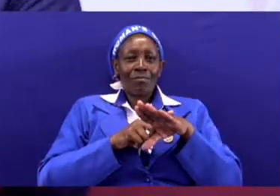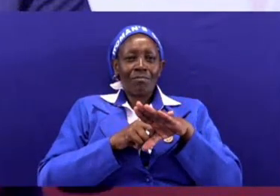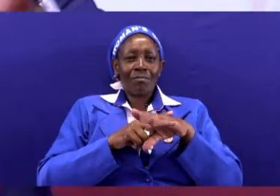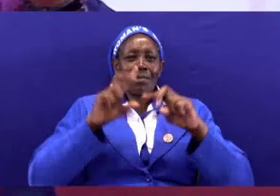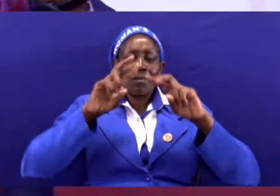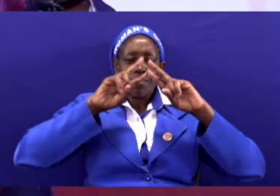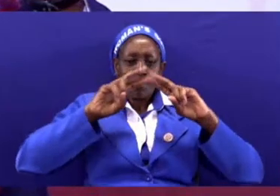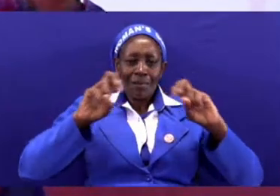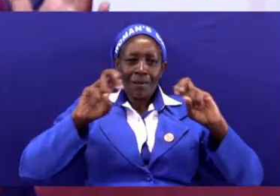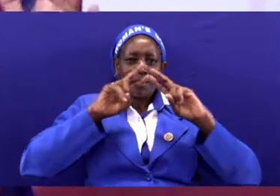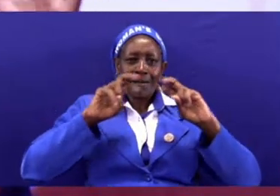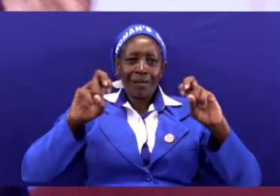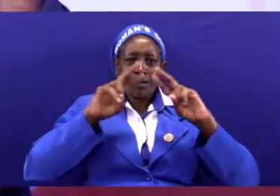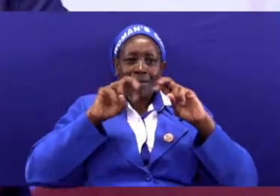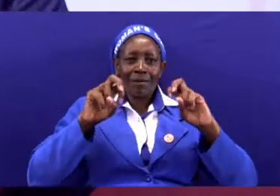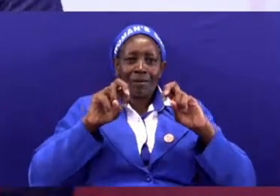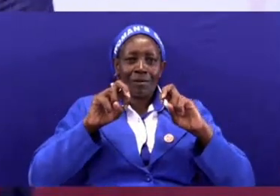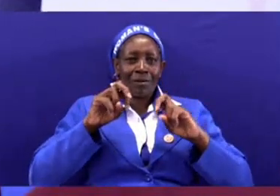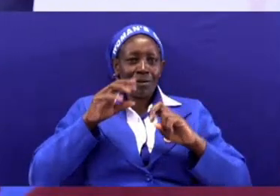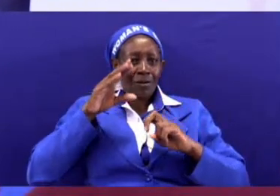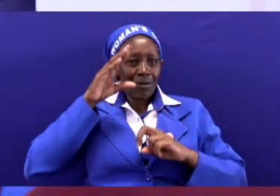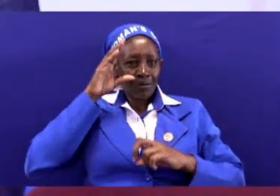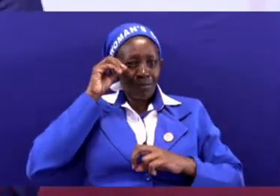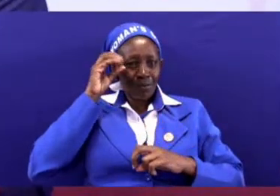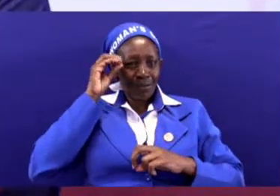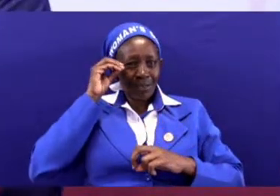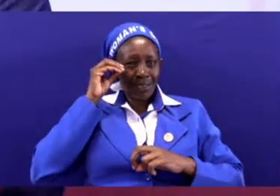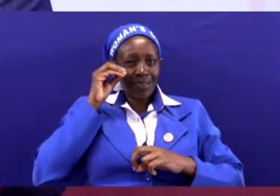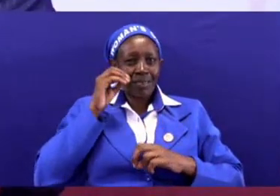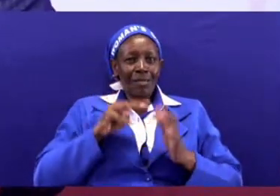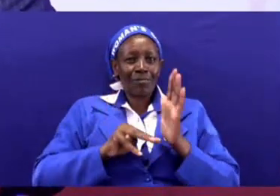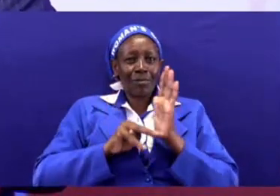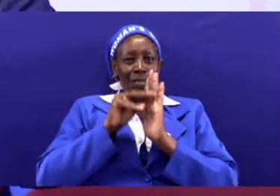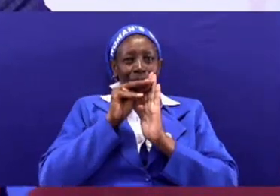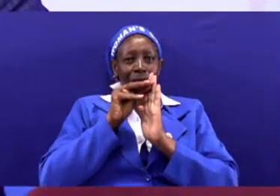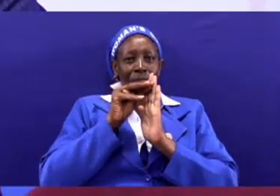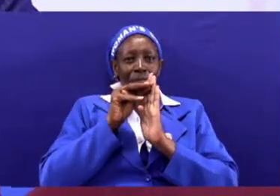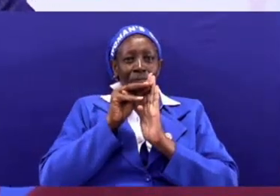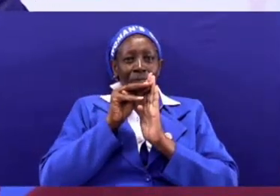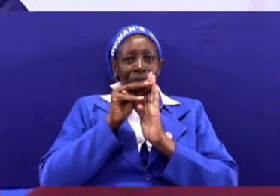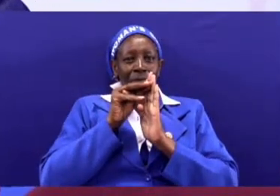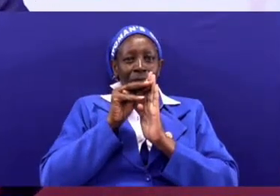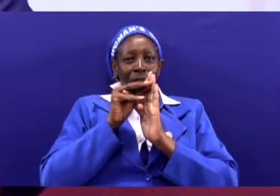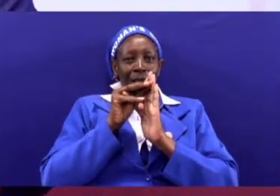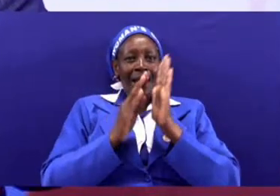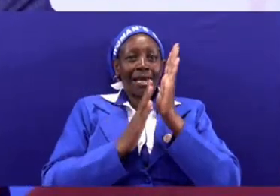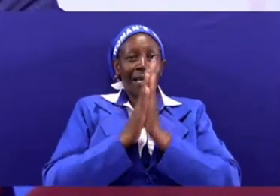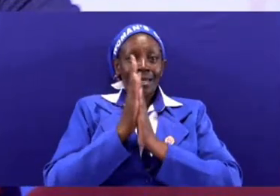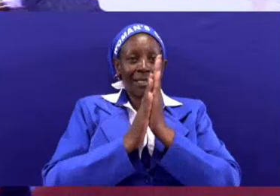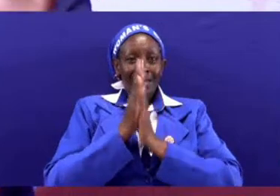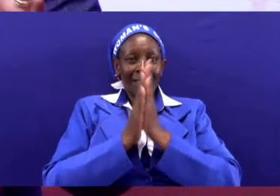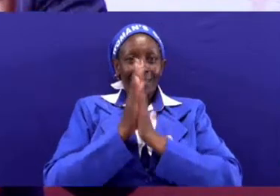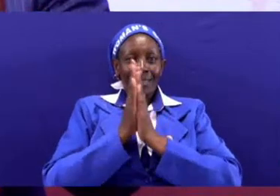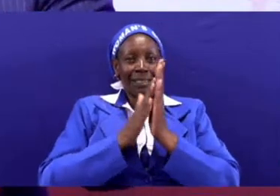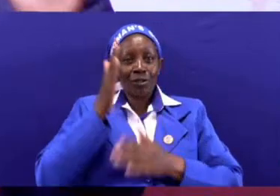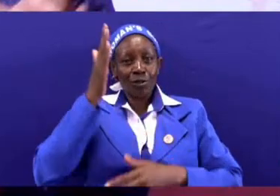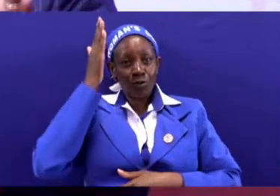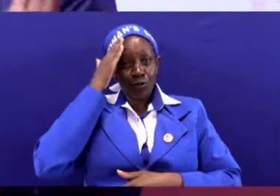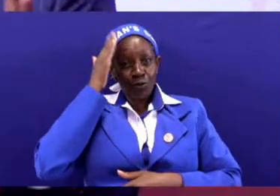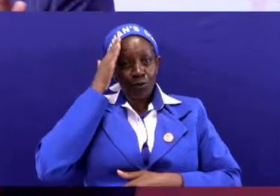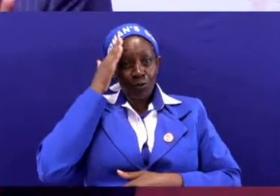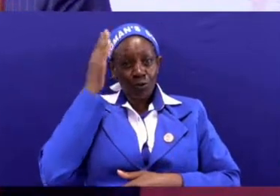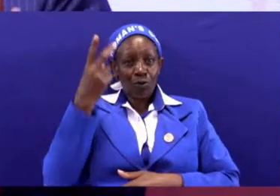at Moses the mentor and Joshua the mentee. And it is interesting to note that these two